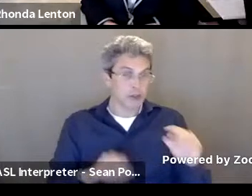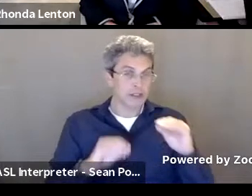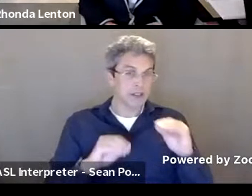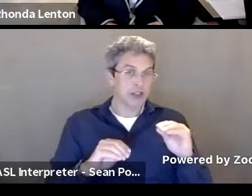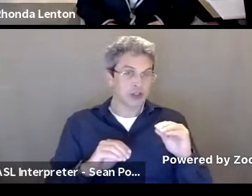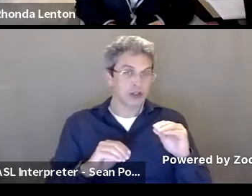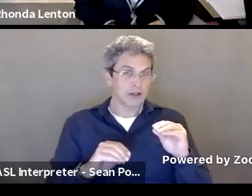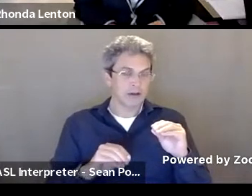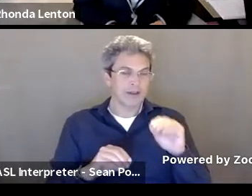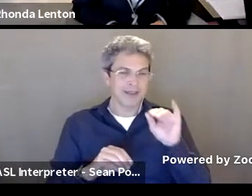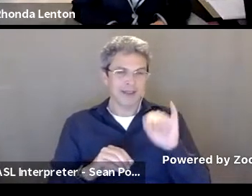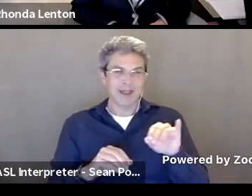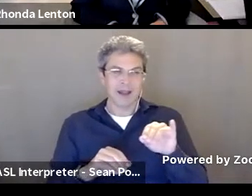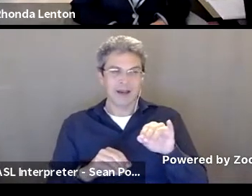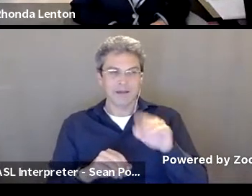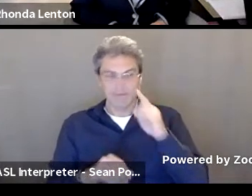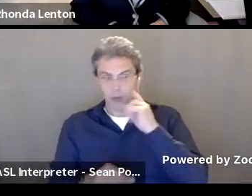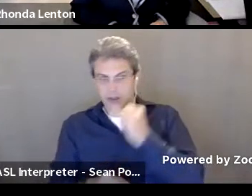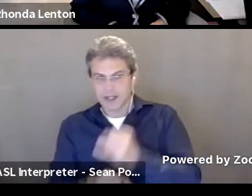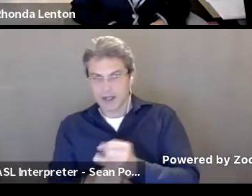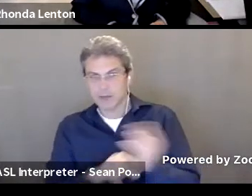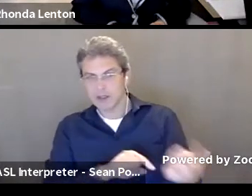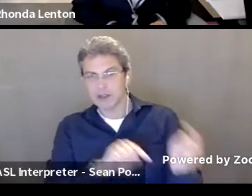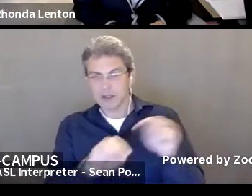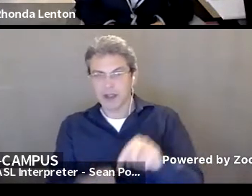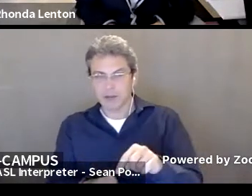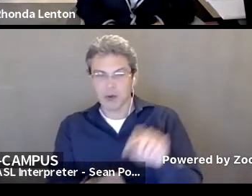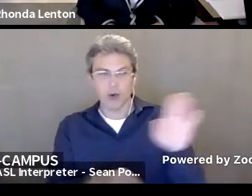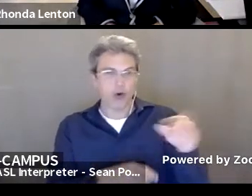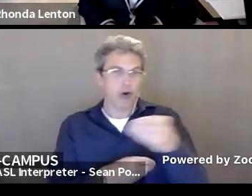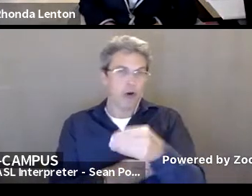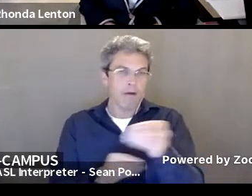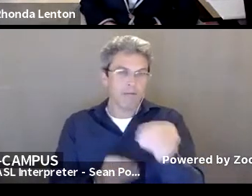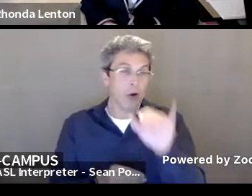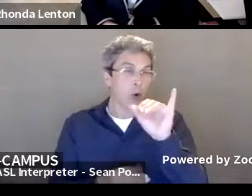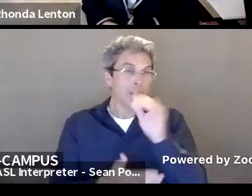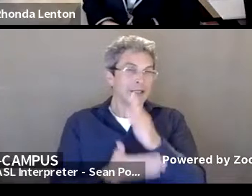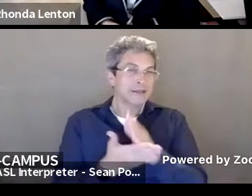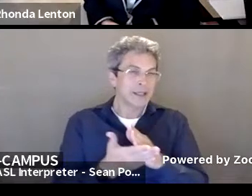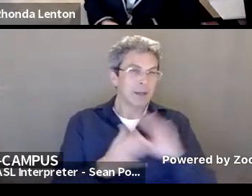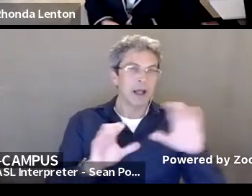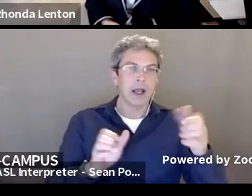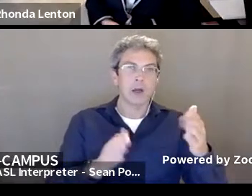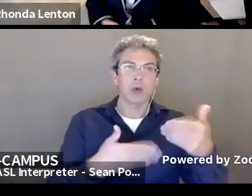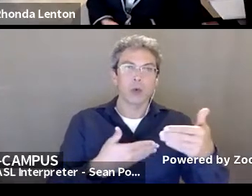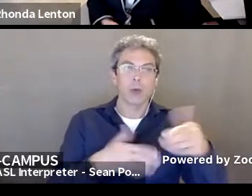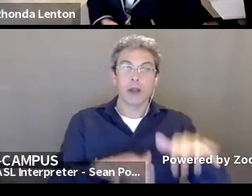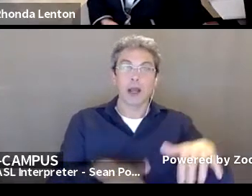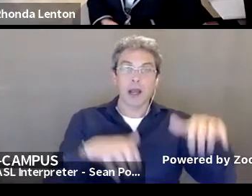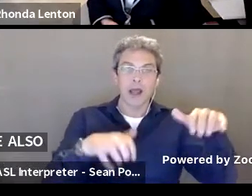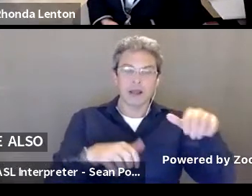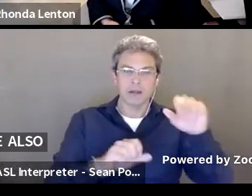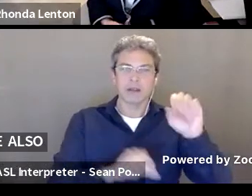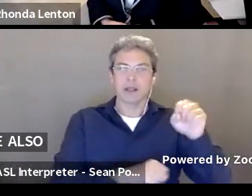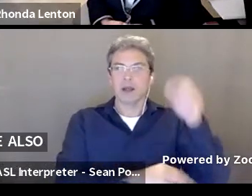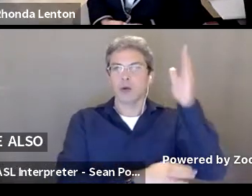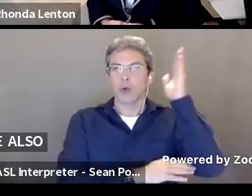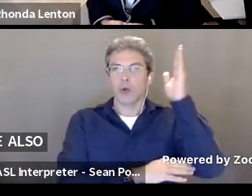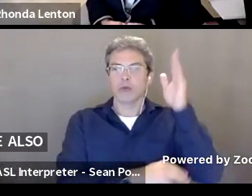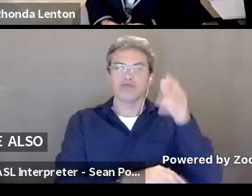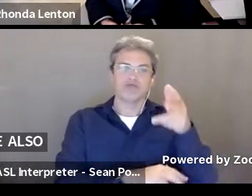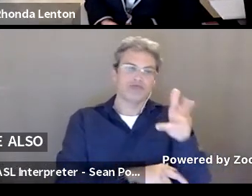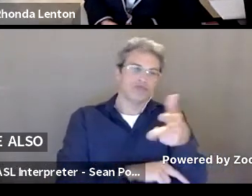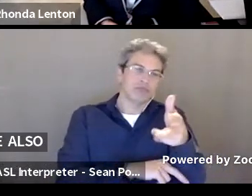facilities as well, in particular their offices. We also have some classrooms that are set up for lecture recording that can be booked to come in